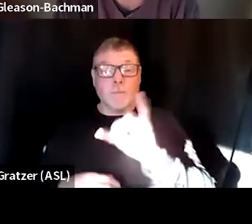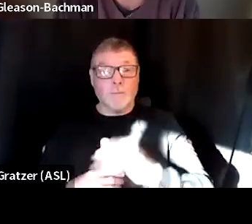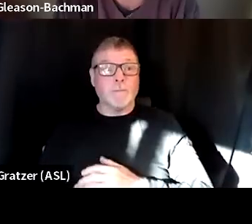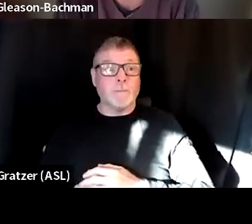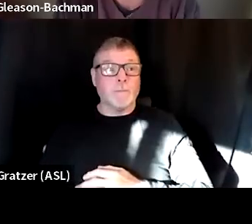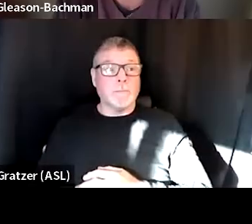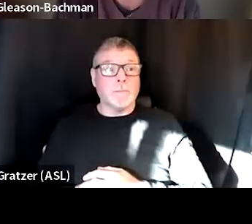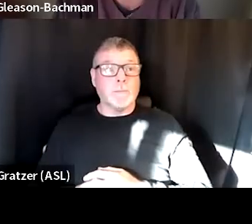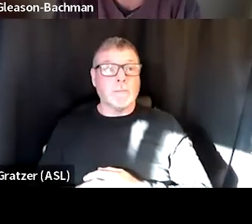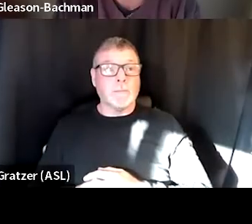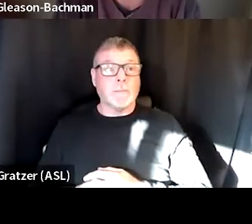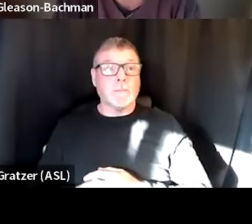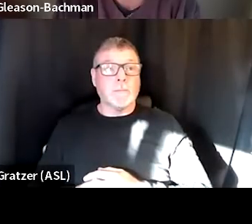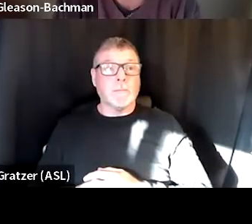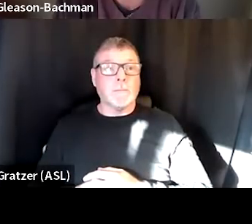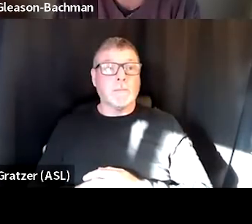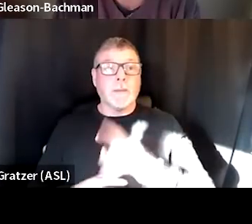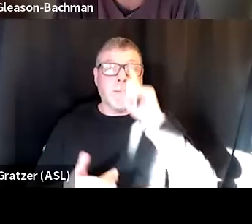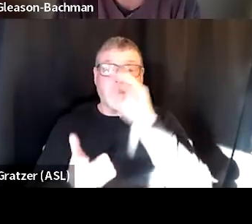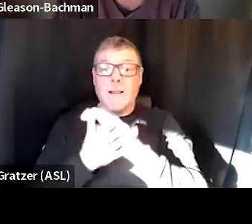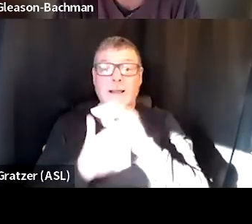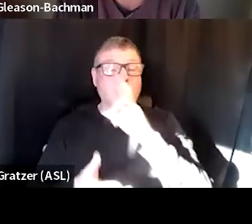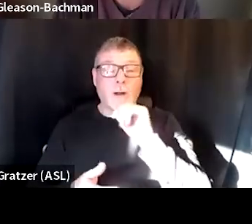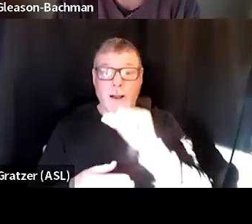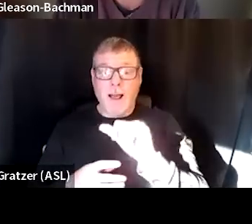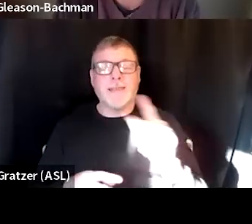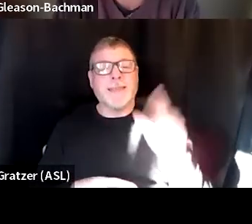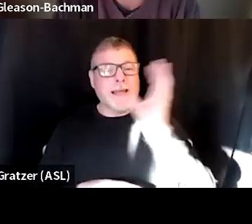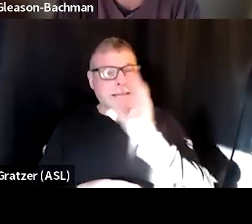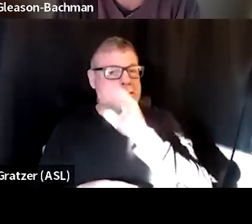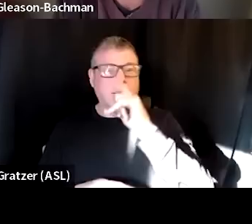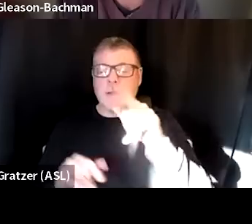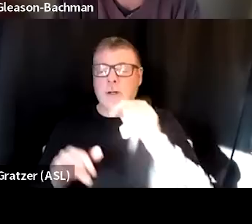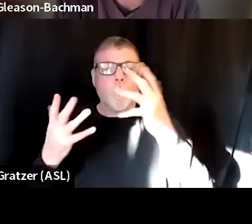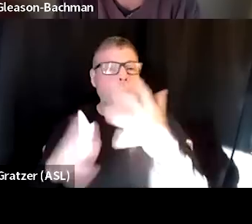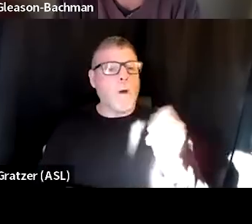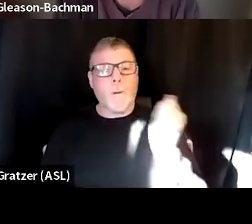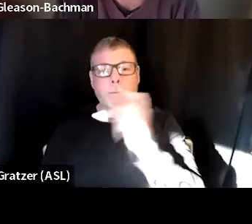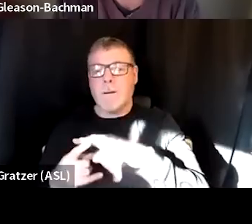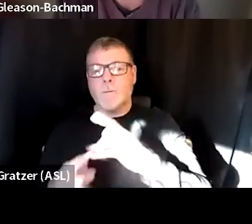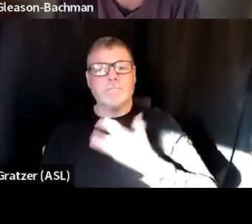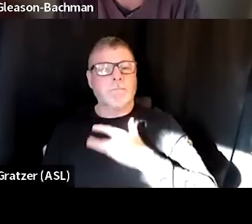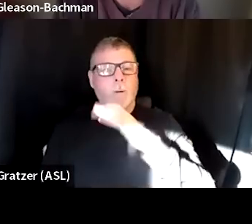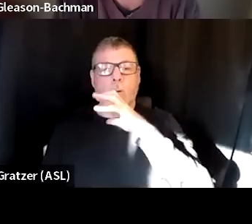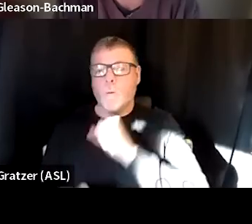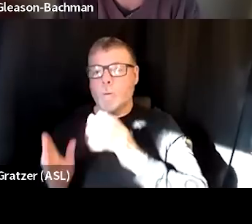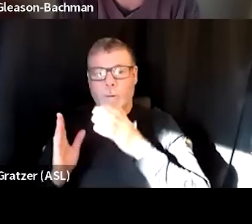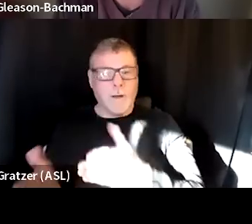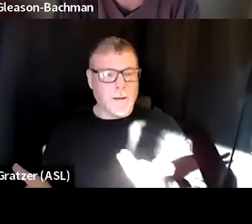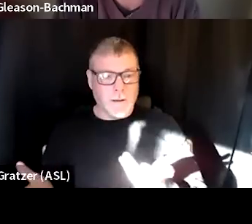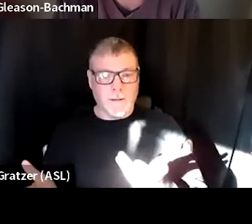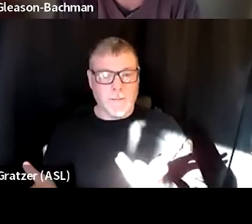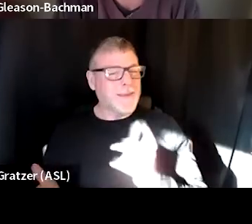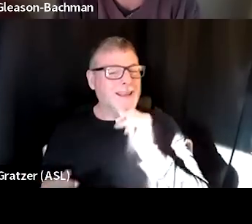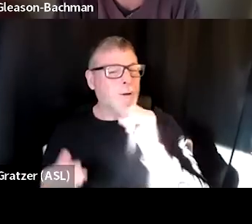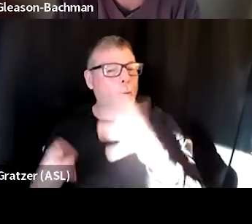And when somebody gets on the injectables, believe it or not, they come seek you out because they don't ever want to go back to feeling the way they did before. Mm-hmm. So they're not going to let you